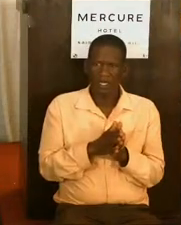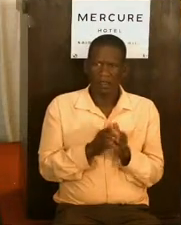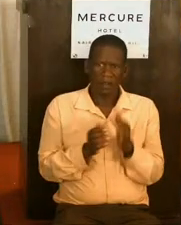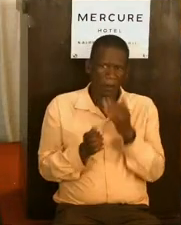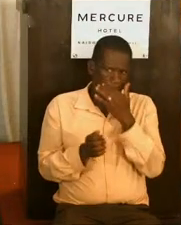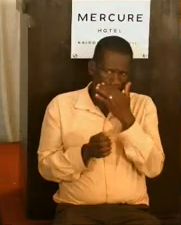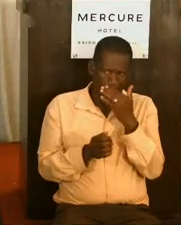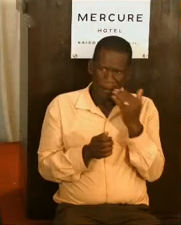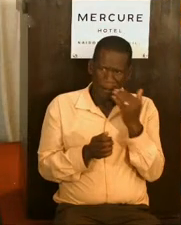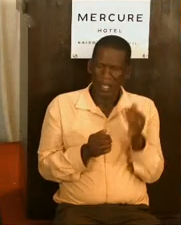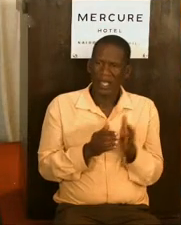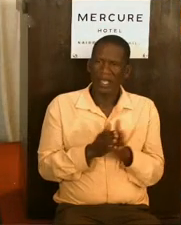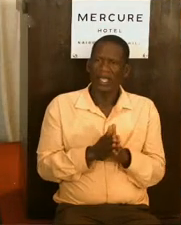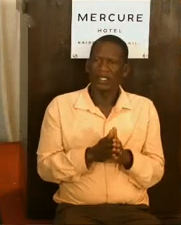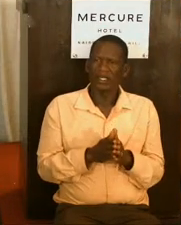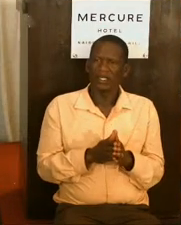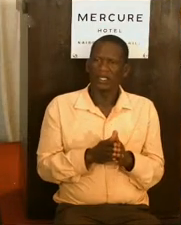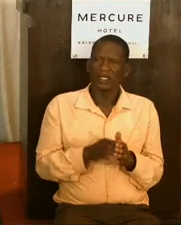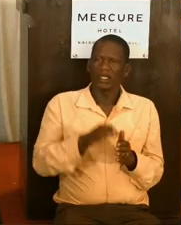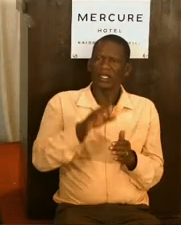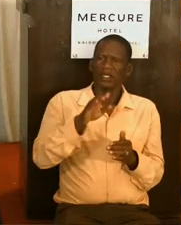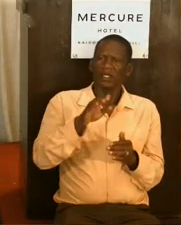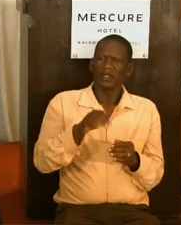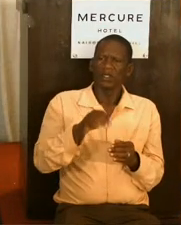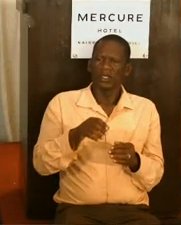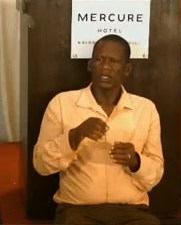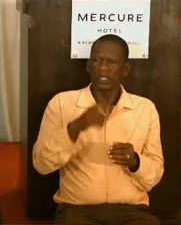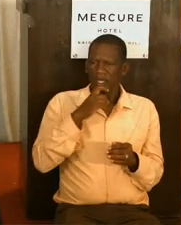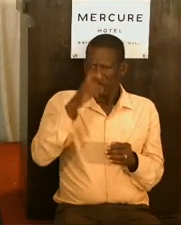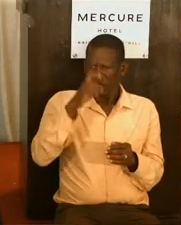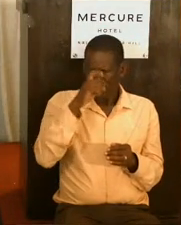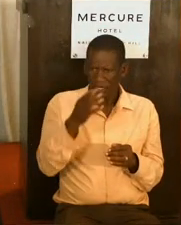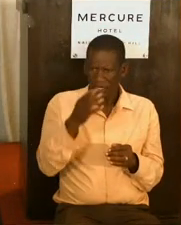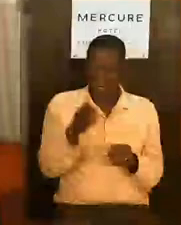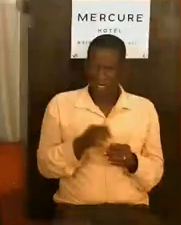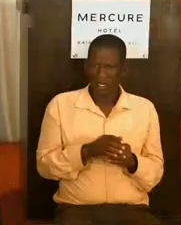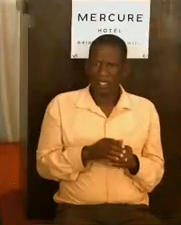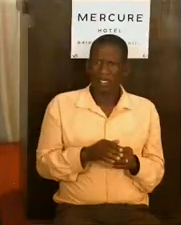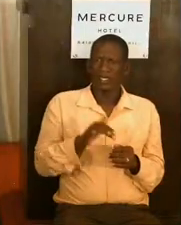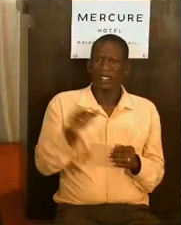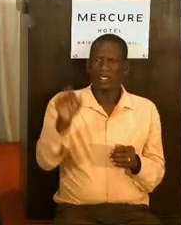the who owned the pagakani university the ismaili